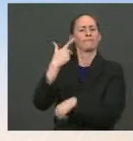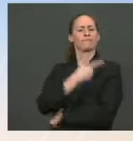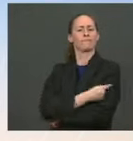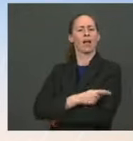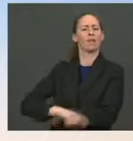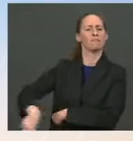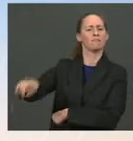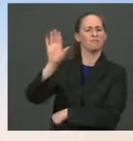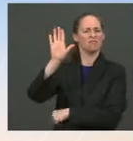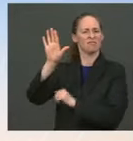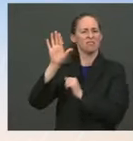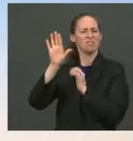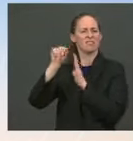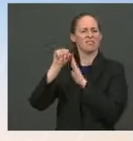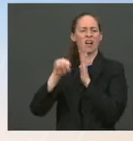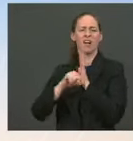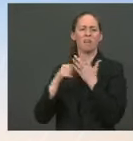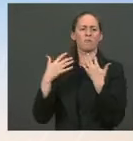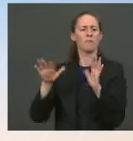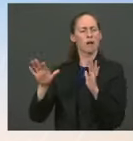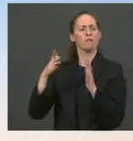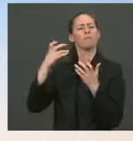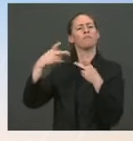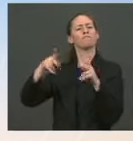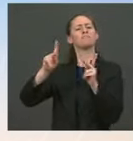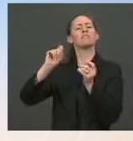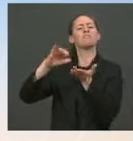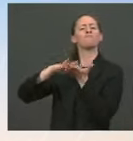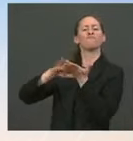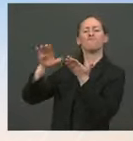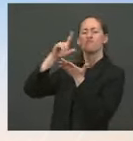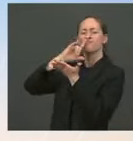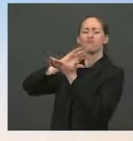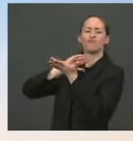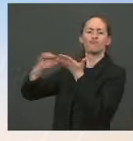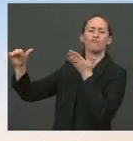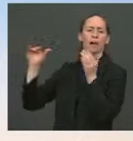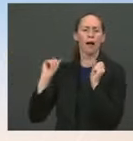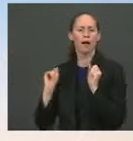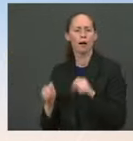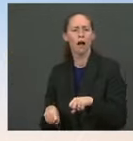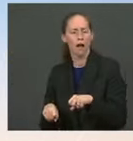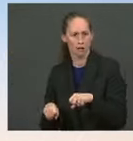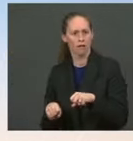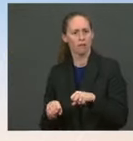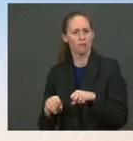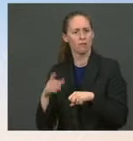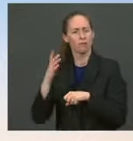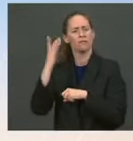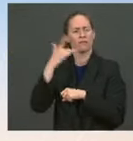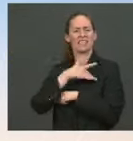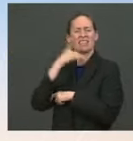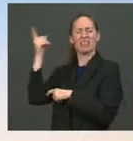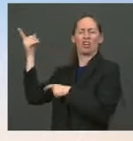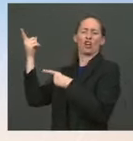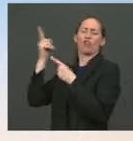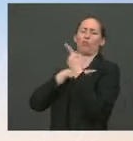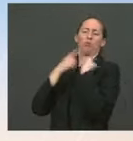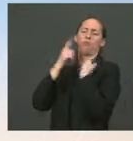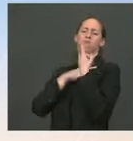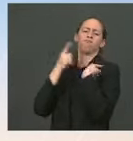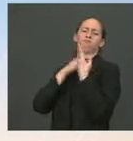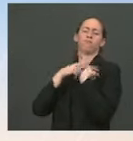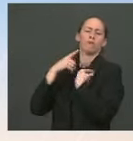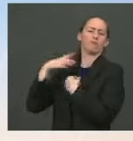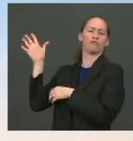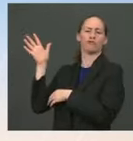opt-outs for that vaccine mandate, and he said, quote, we need to stop bossing people around. Does the White House have any response to this, and is there